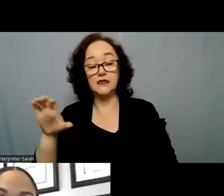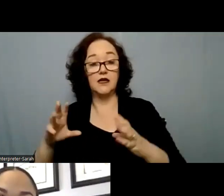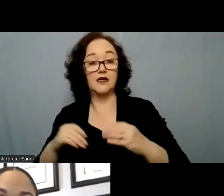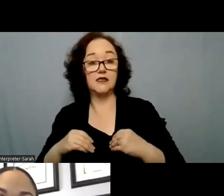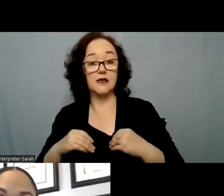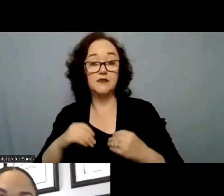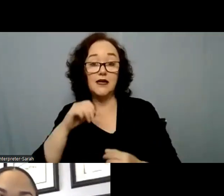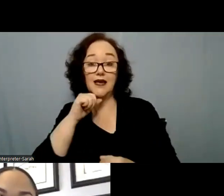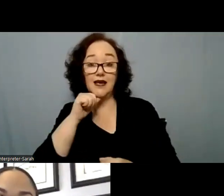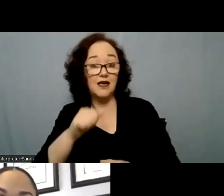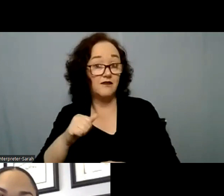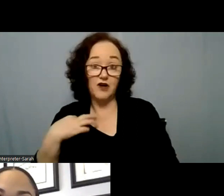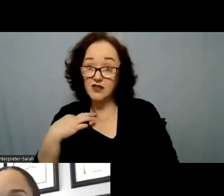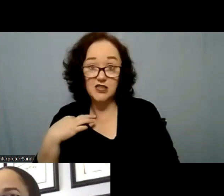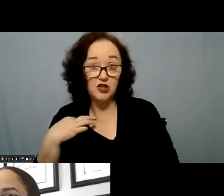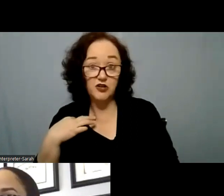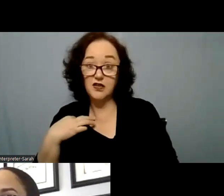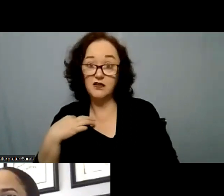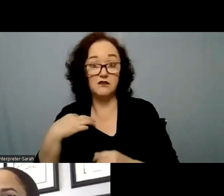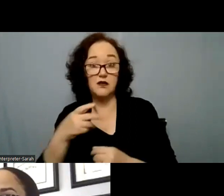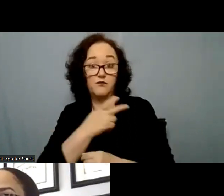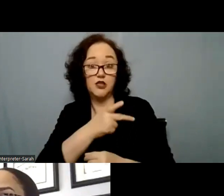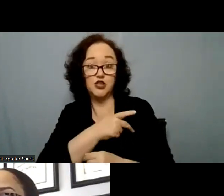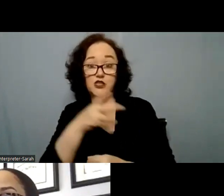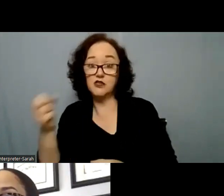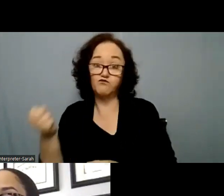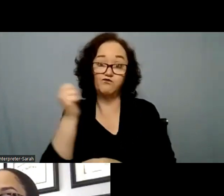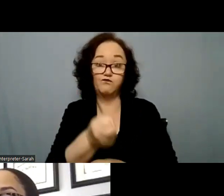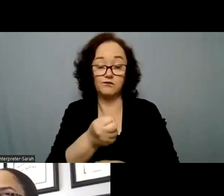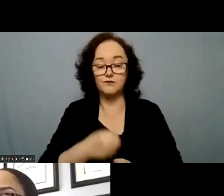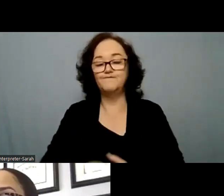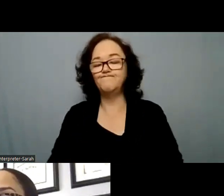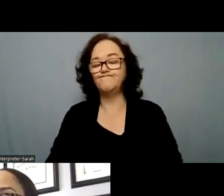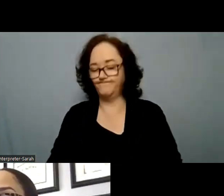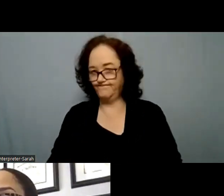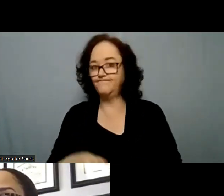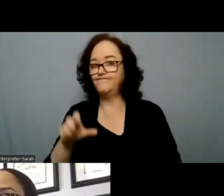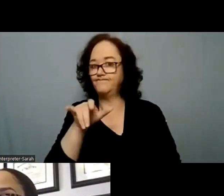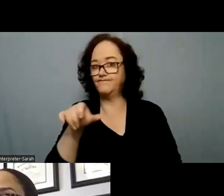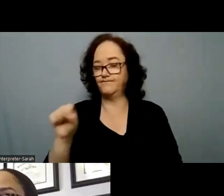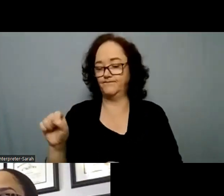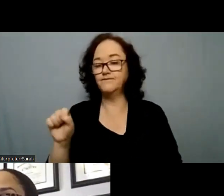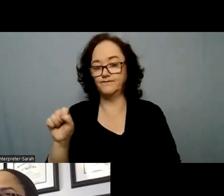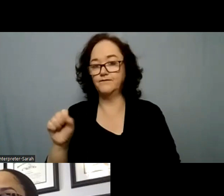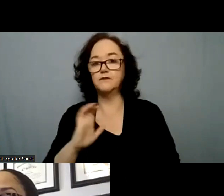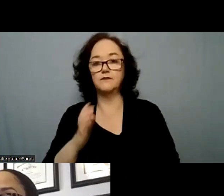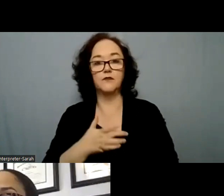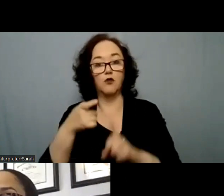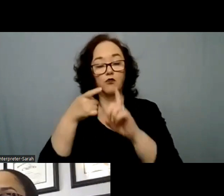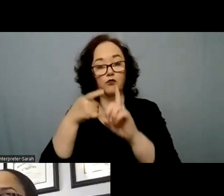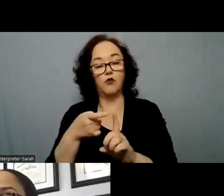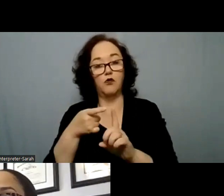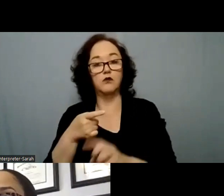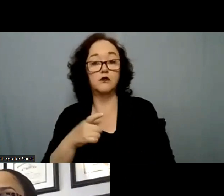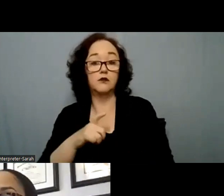patients? I can speak for our center. Yes, we are, with the goal of making sure that our law enforcement